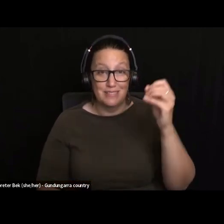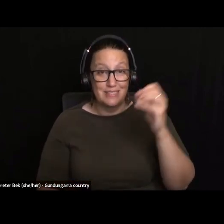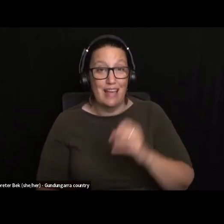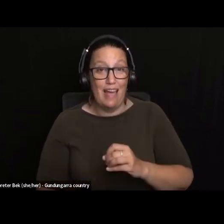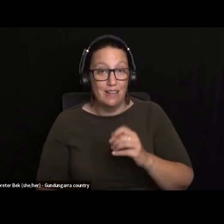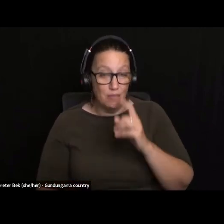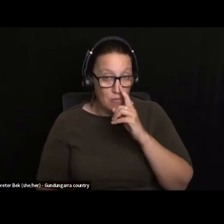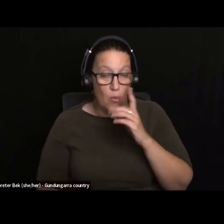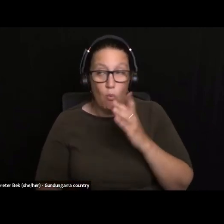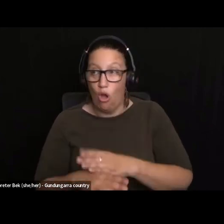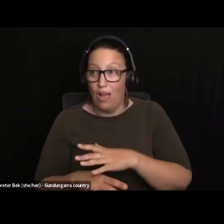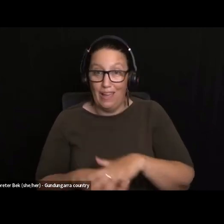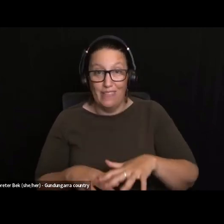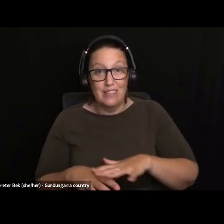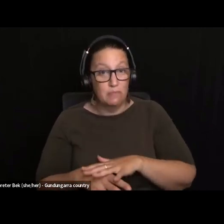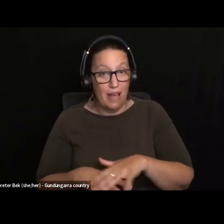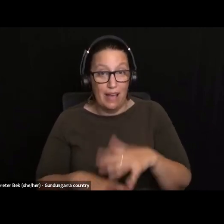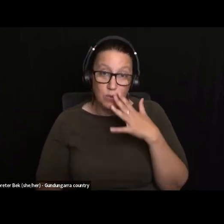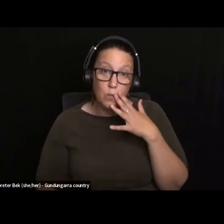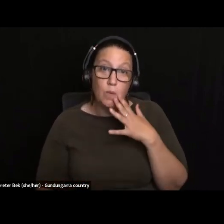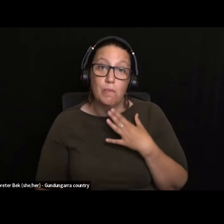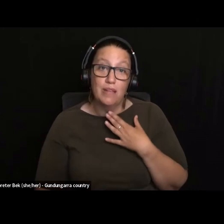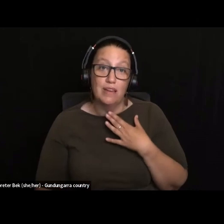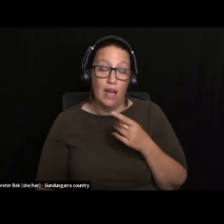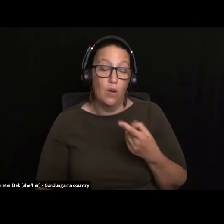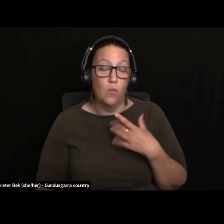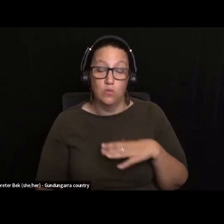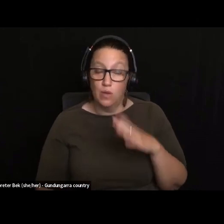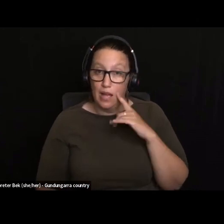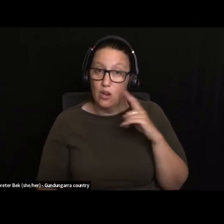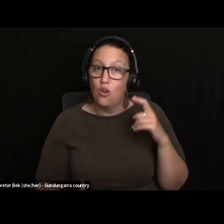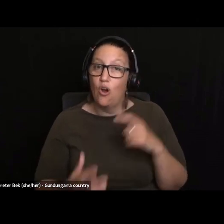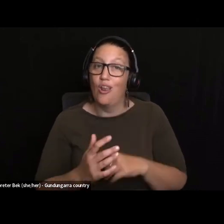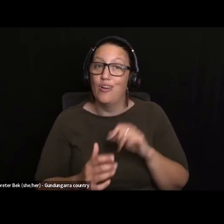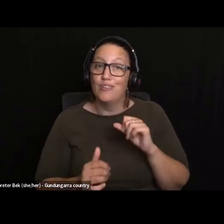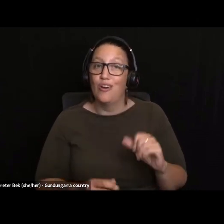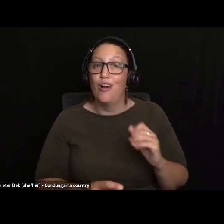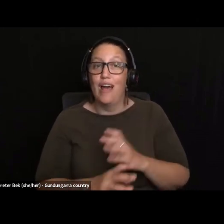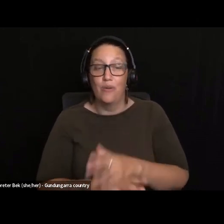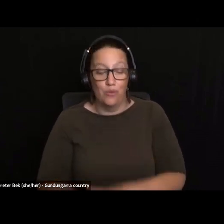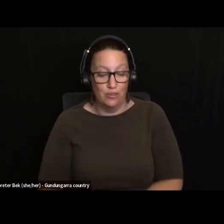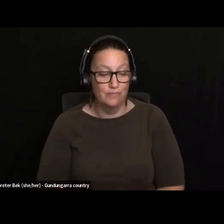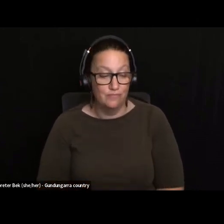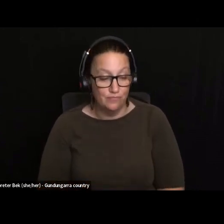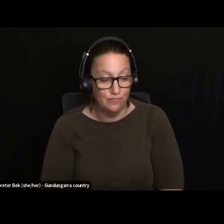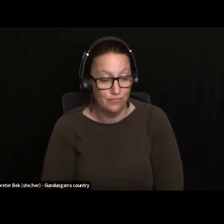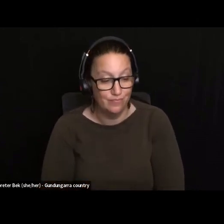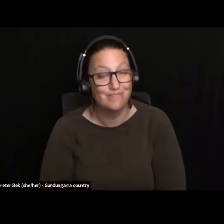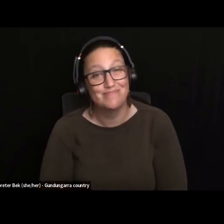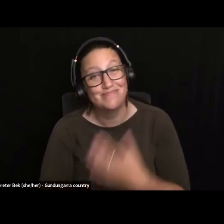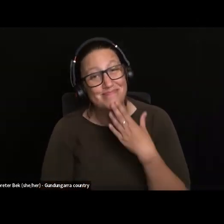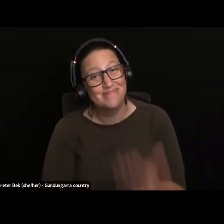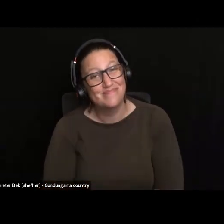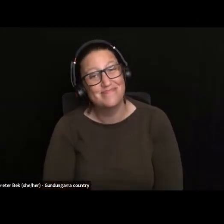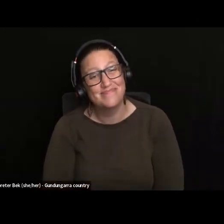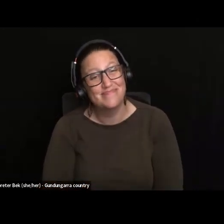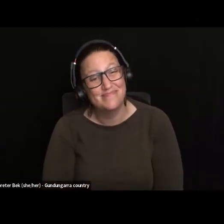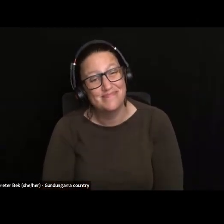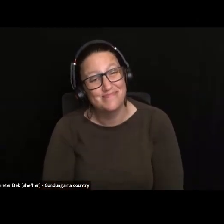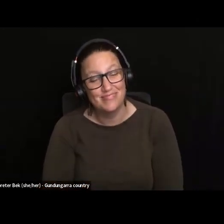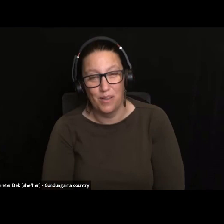want to acknowledge that all the hard work that everyone does. And yeah, thank you. And we will